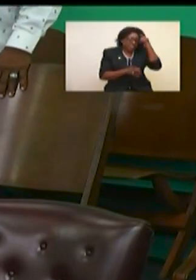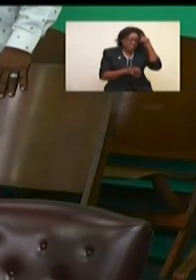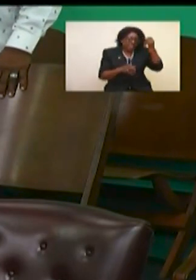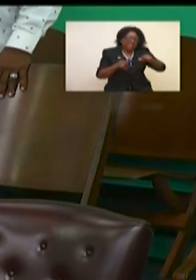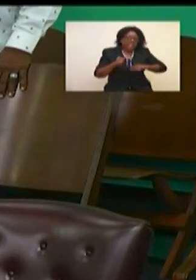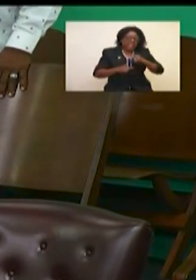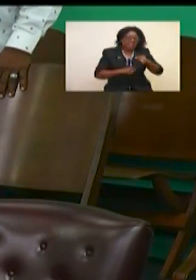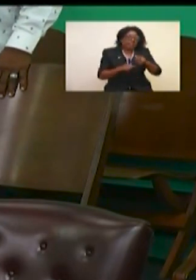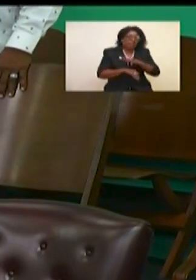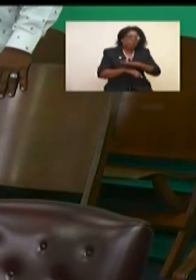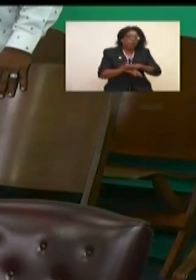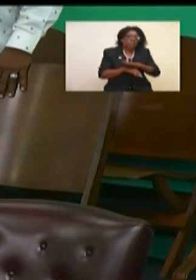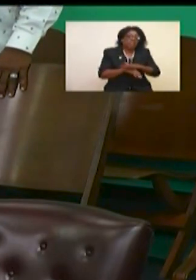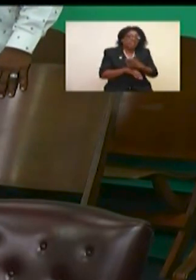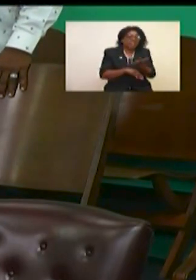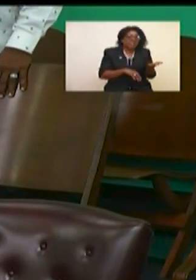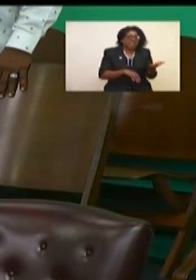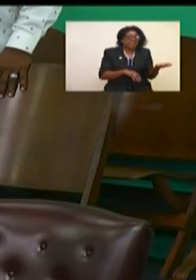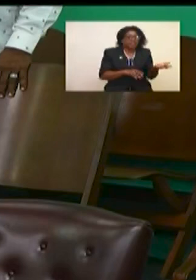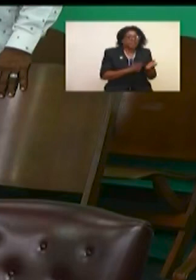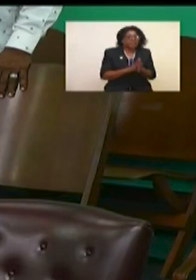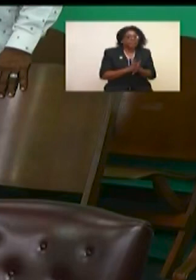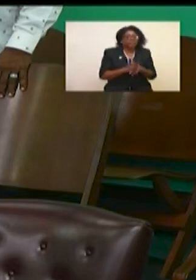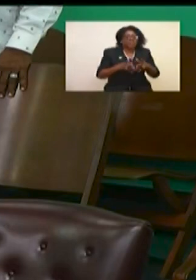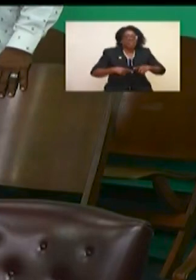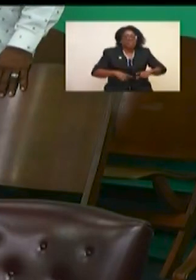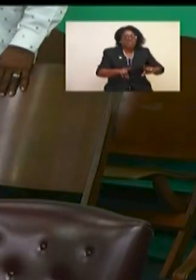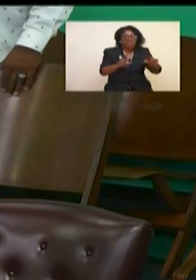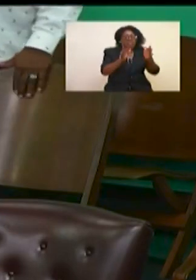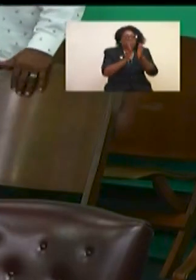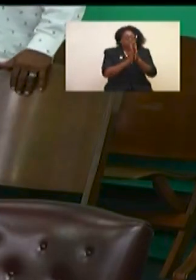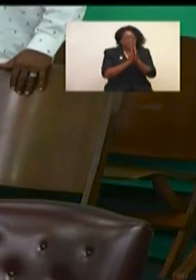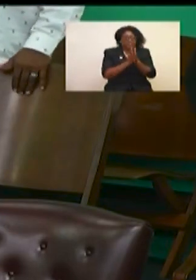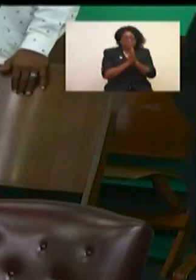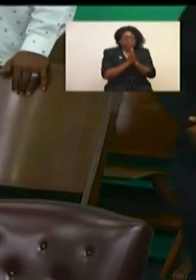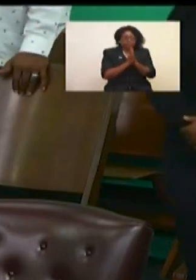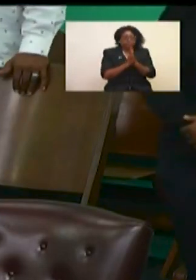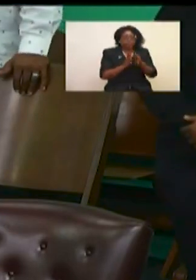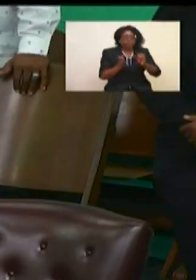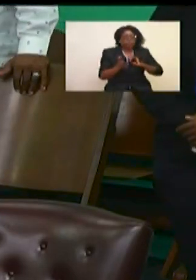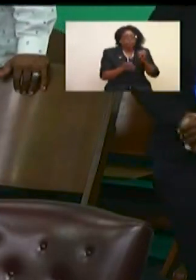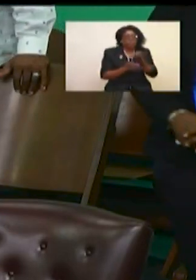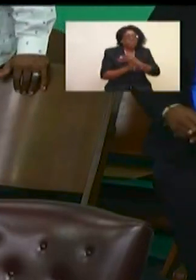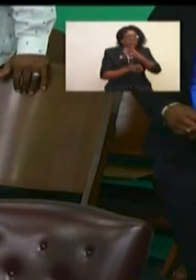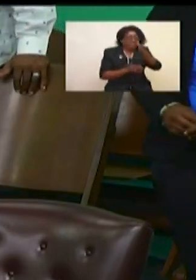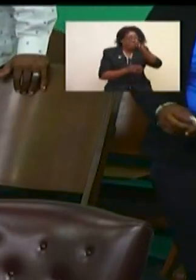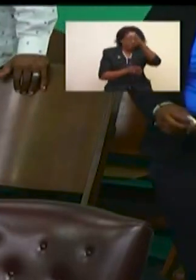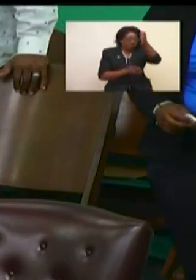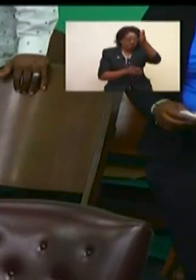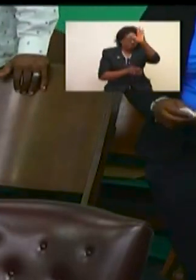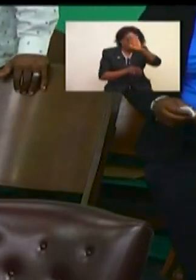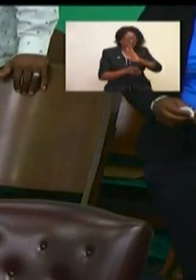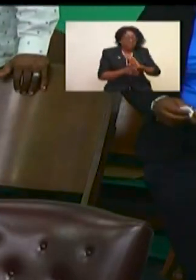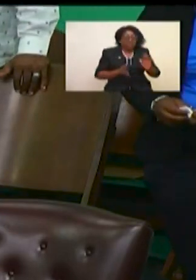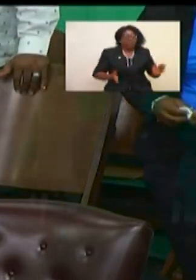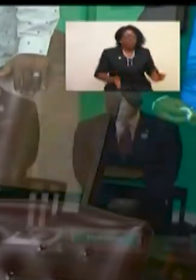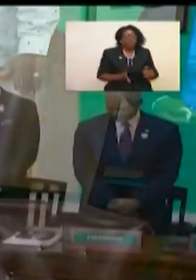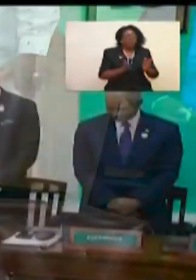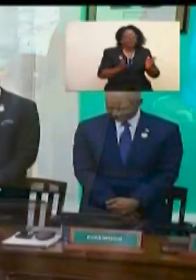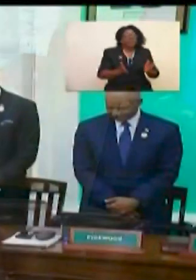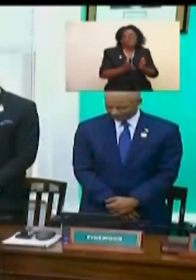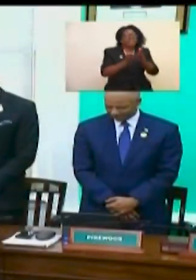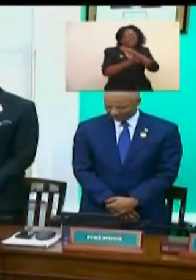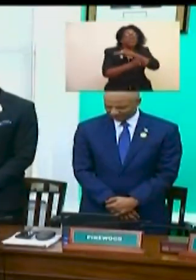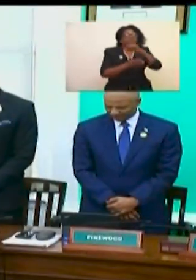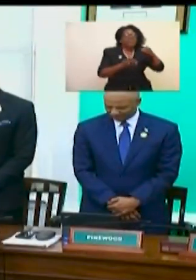Think and act on these things. Let us pray. Our Father and our God, we praise and